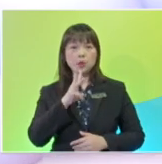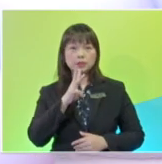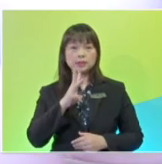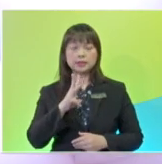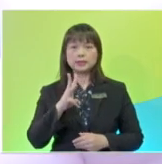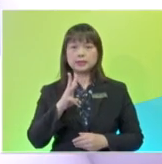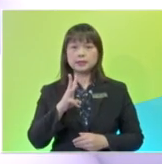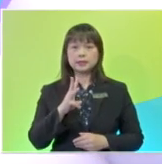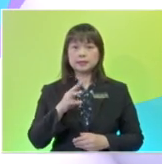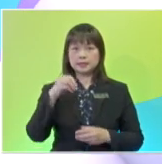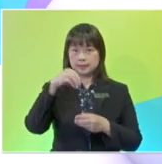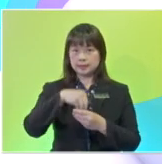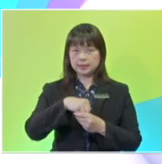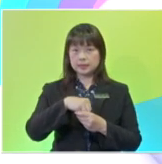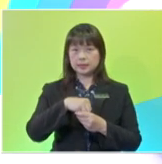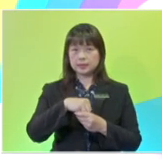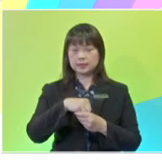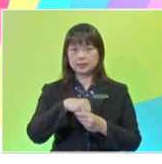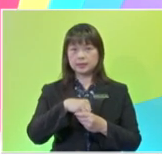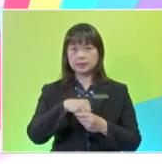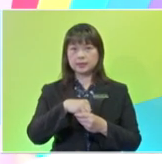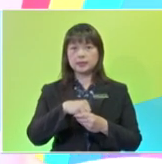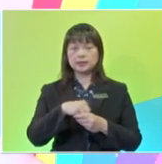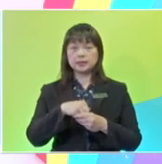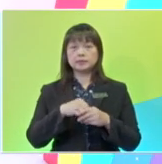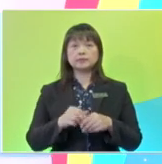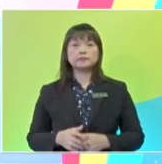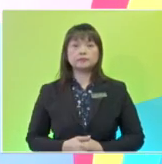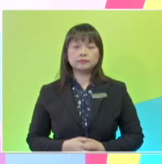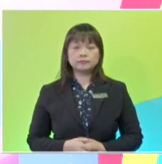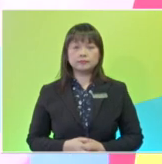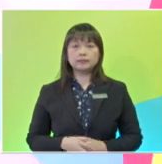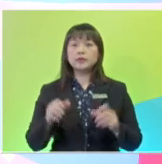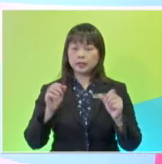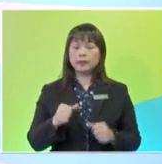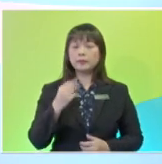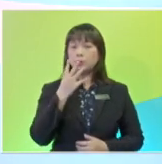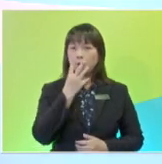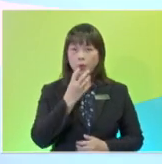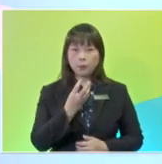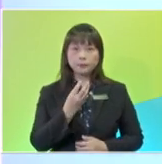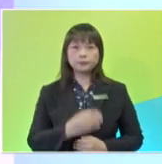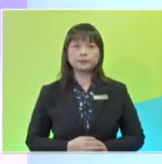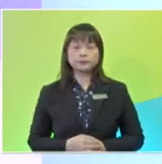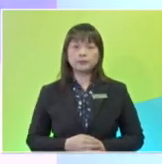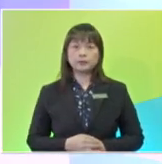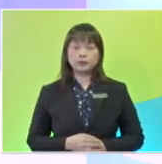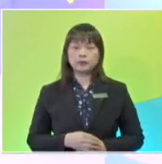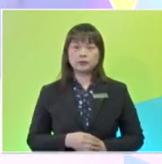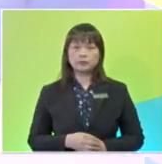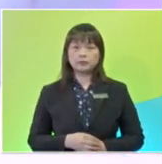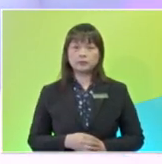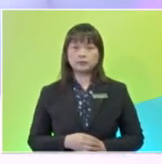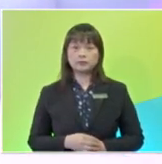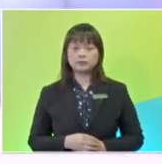So it's a warm water? Is it hot water? It can be warm. Okay. It can be normal, room temperature water. All